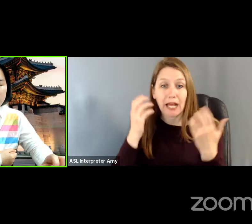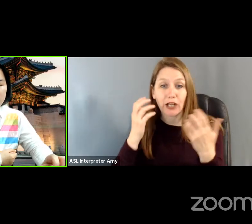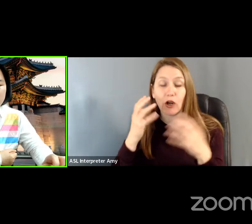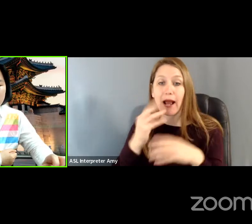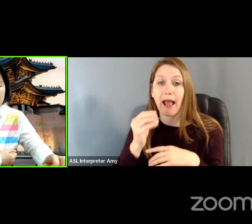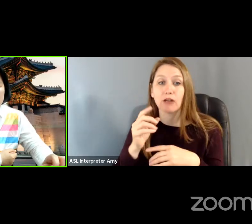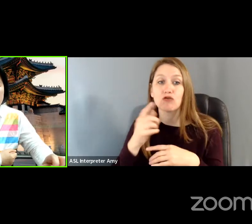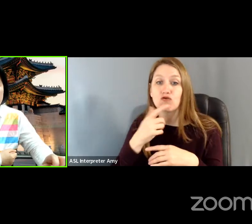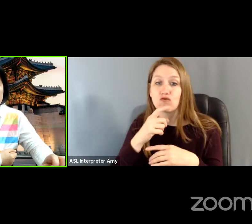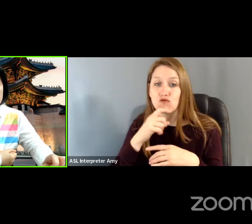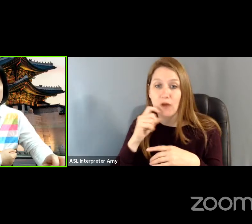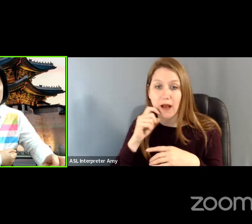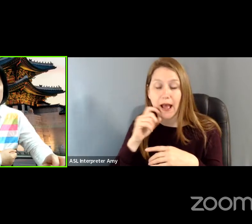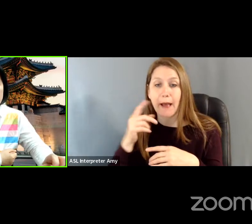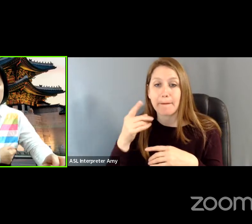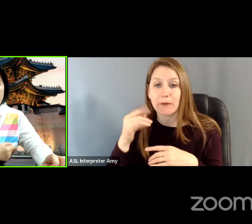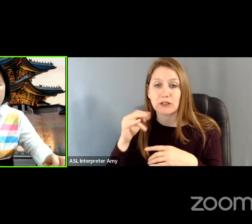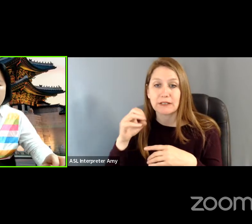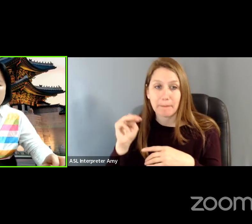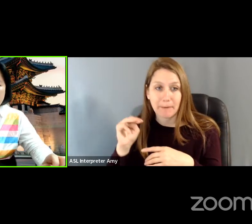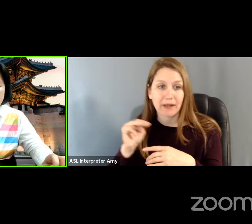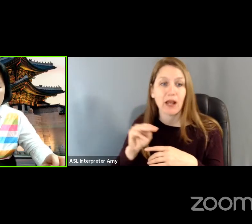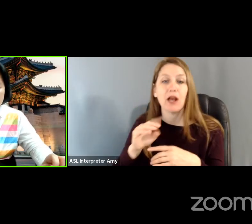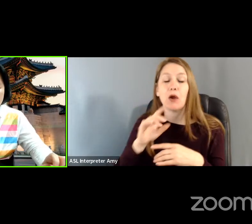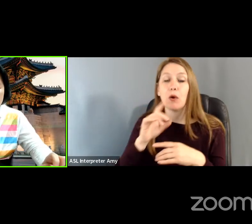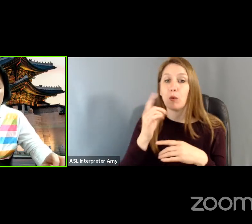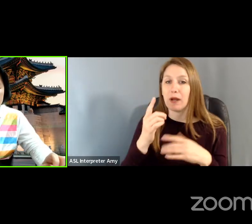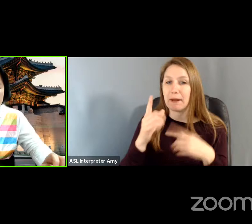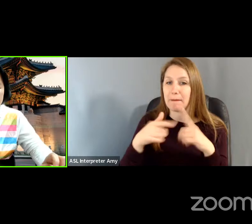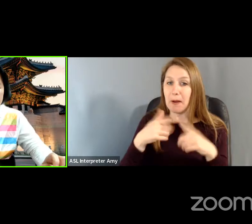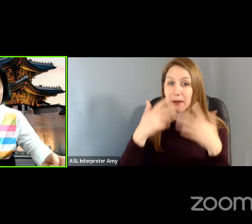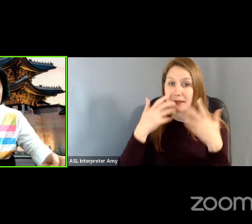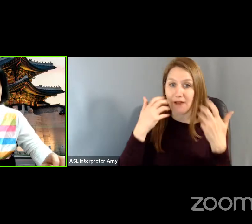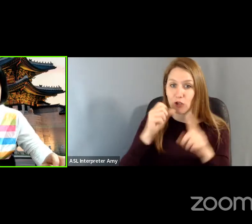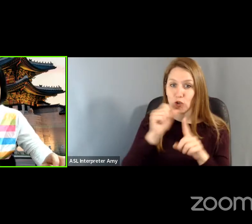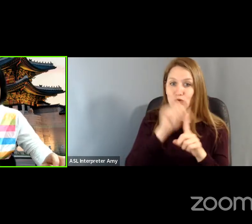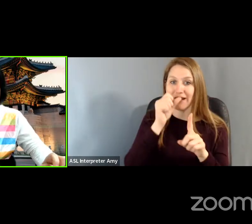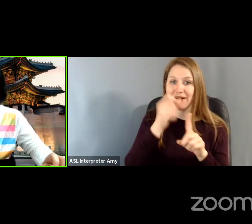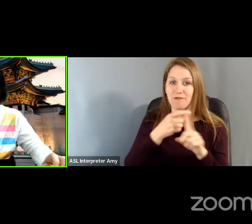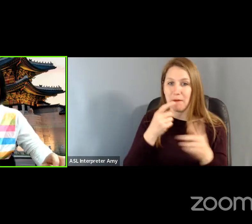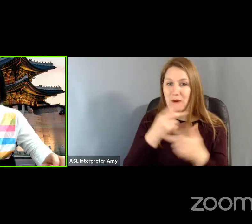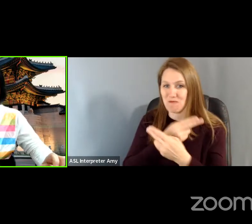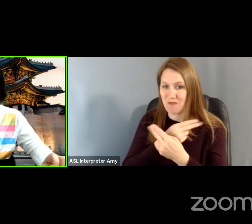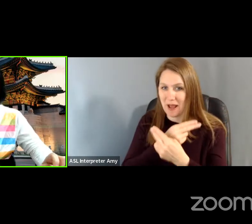Rabbit, Fox Using the Tiger's Prestige.